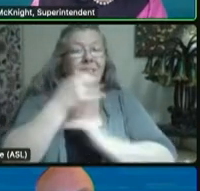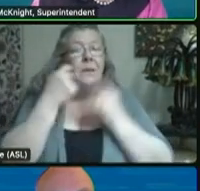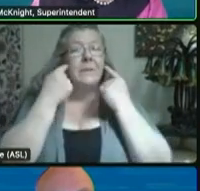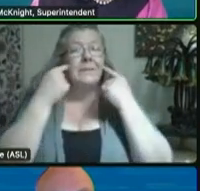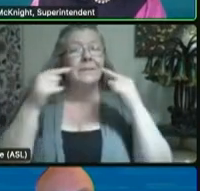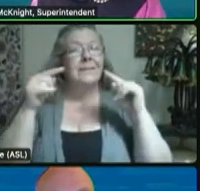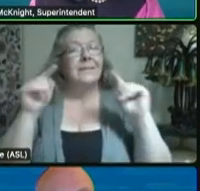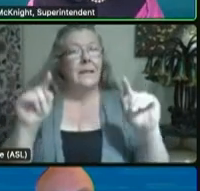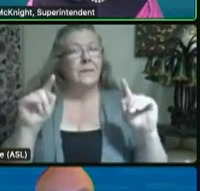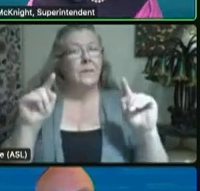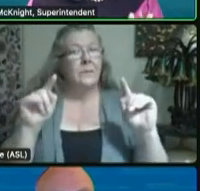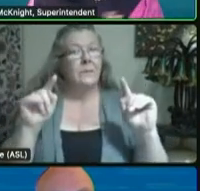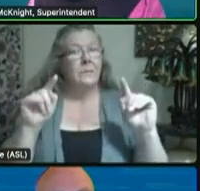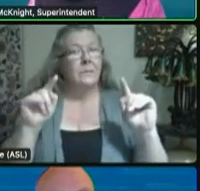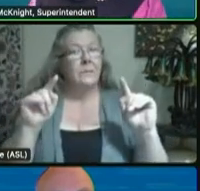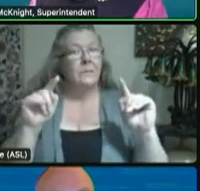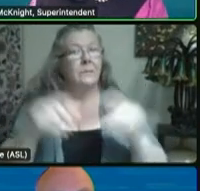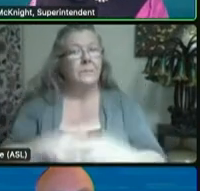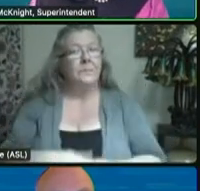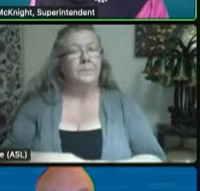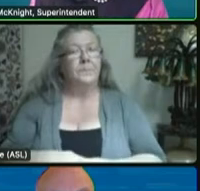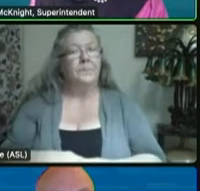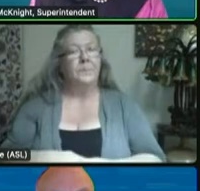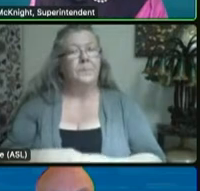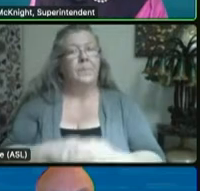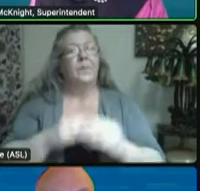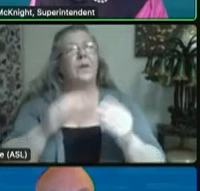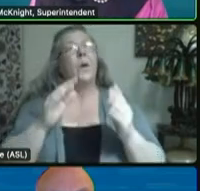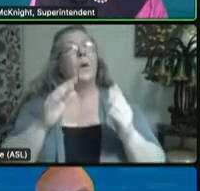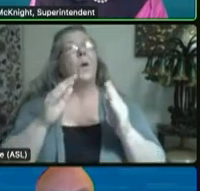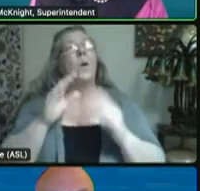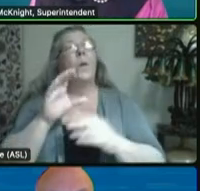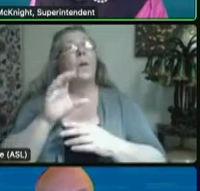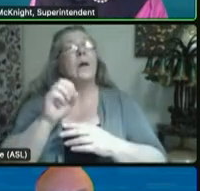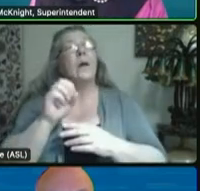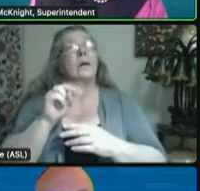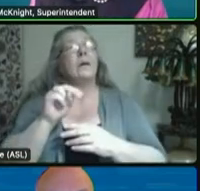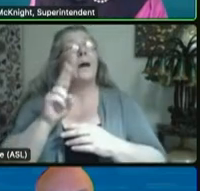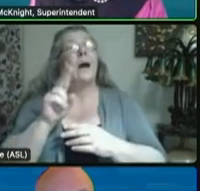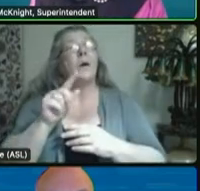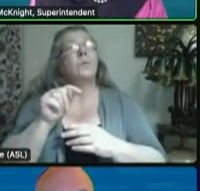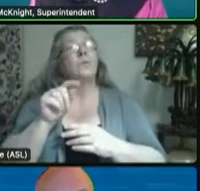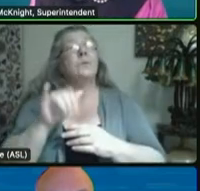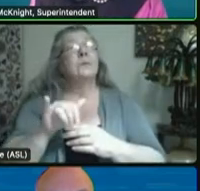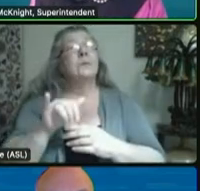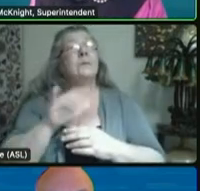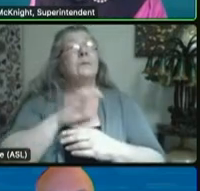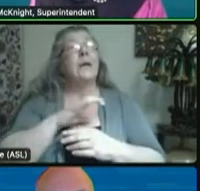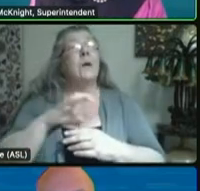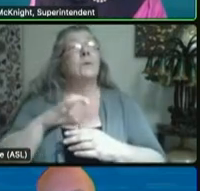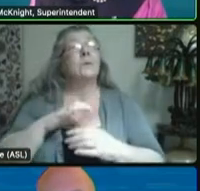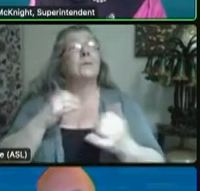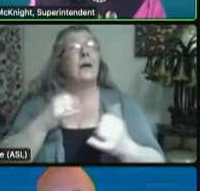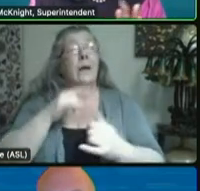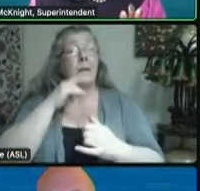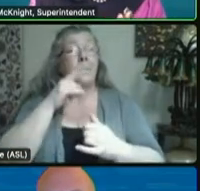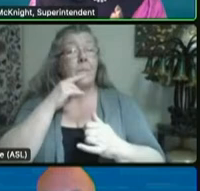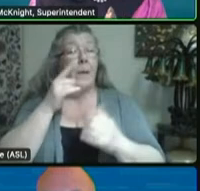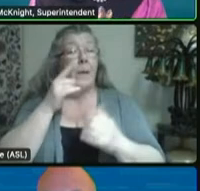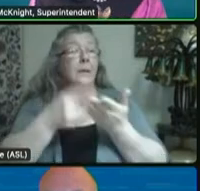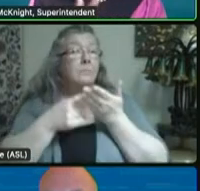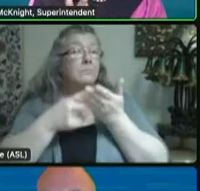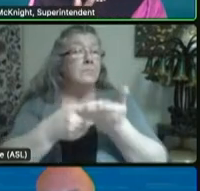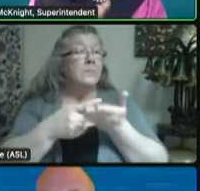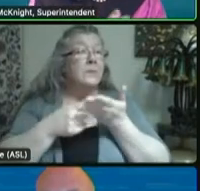staff supports them. So the County Council is currently holding public forums to hear from the community what priorities need